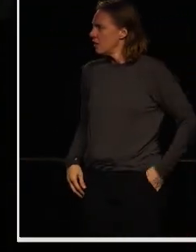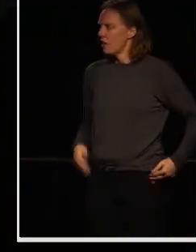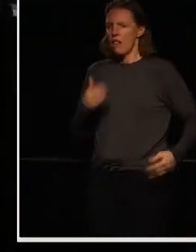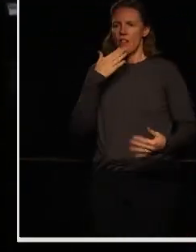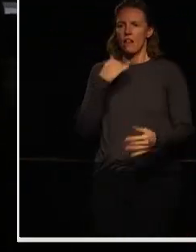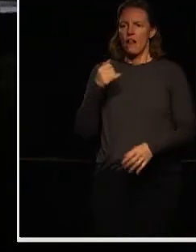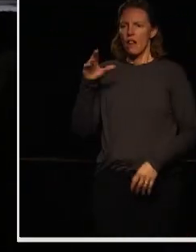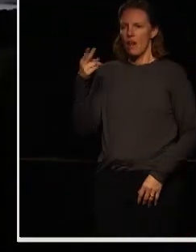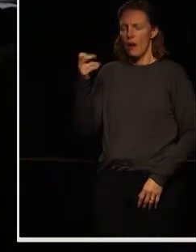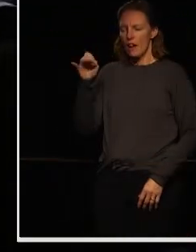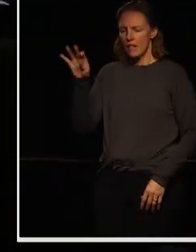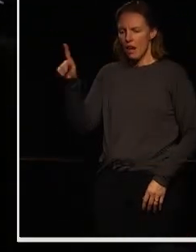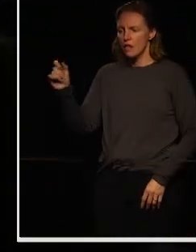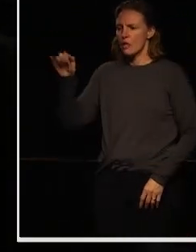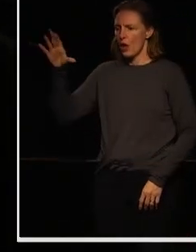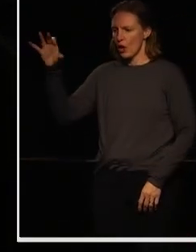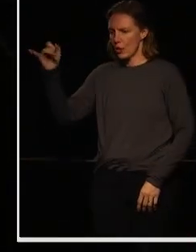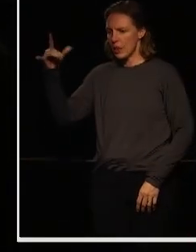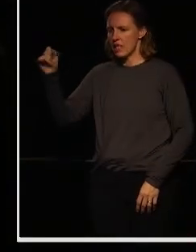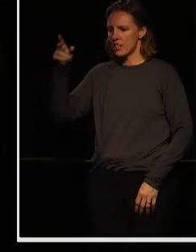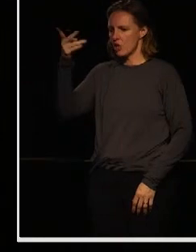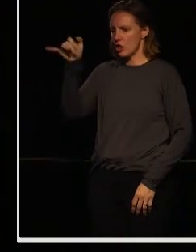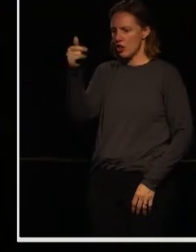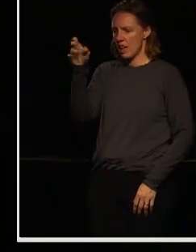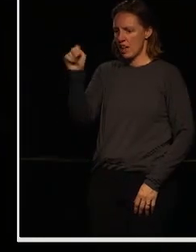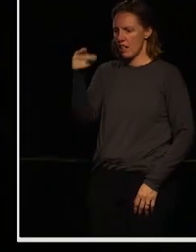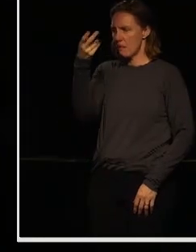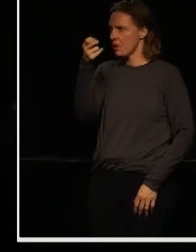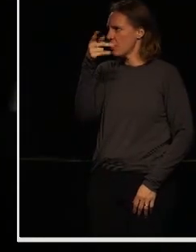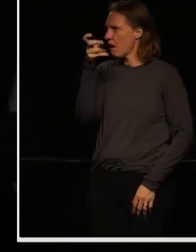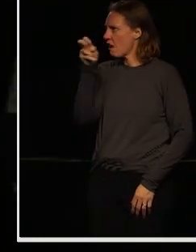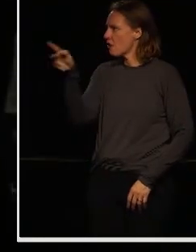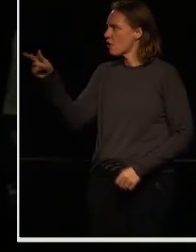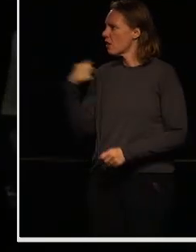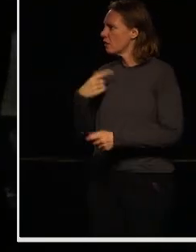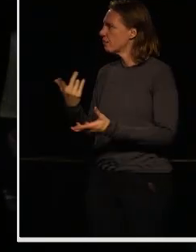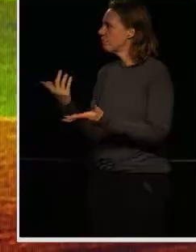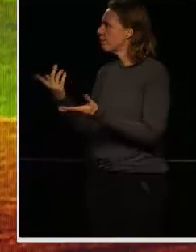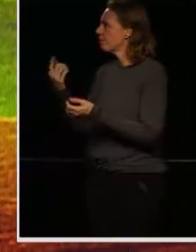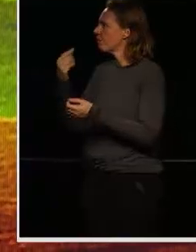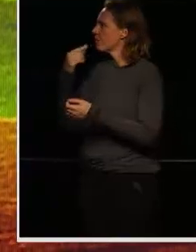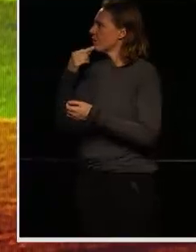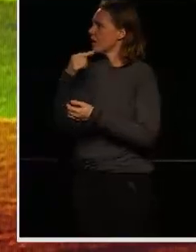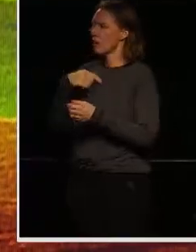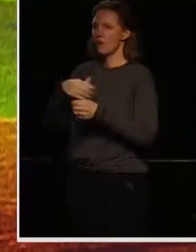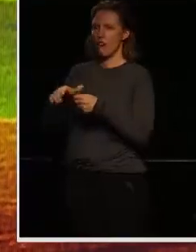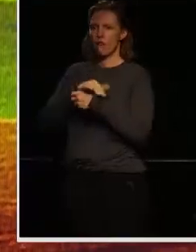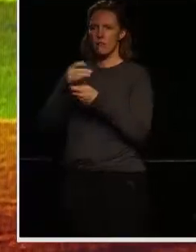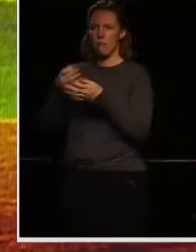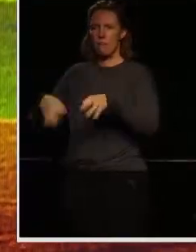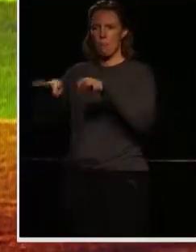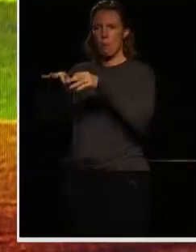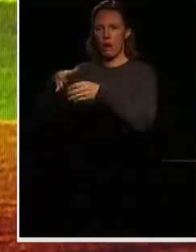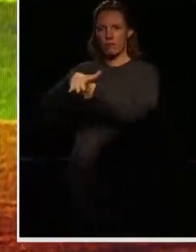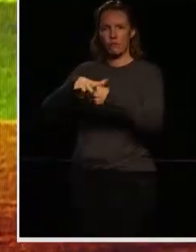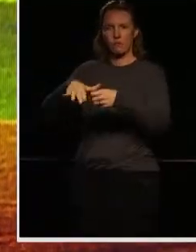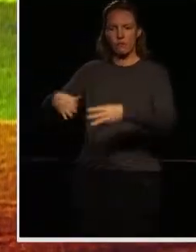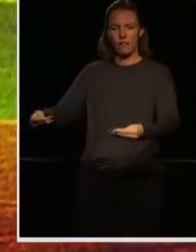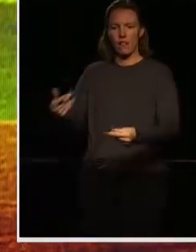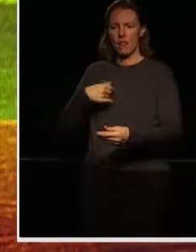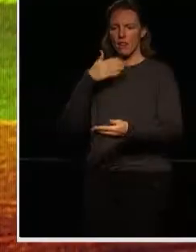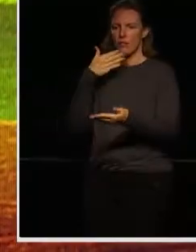Thank you, Hadas, Chris, Jenny, and Vasanth. You covered some important ground. Let's give them another round of applause.